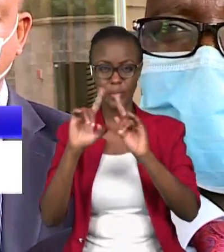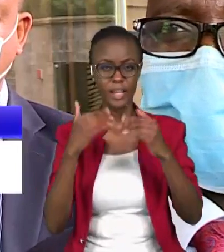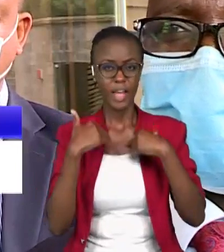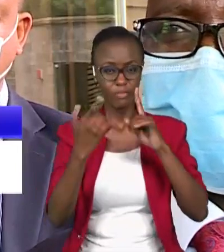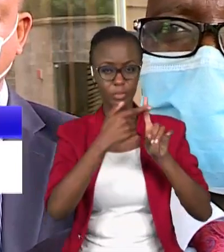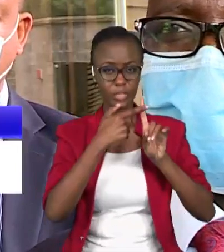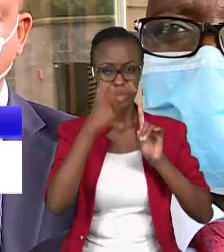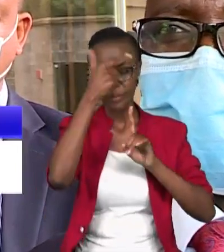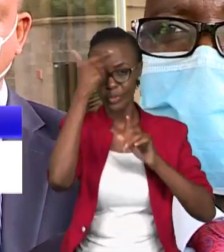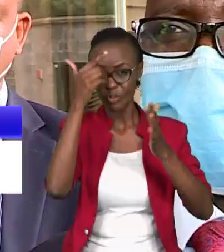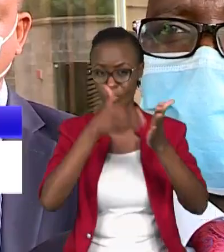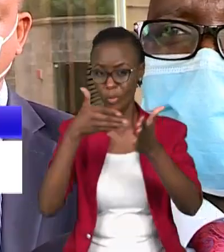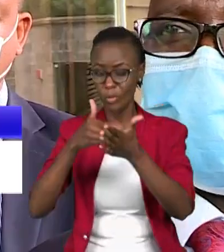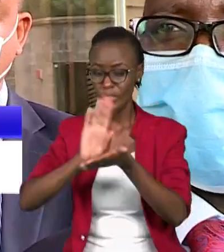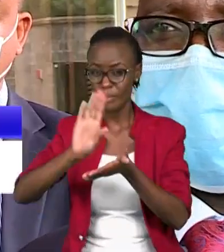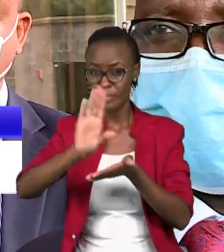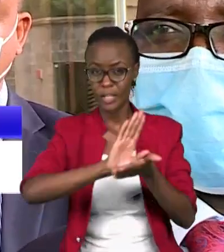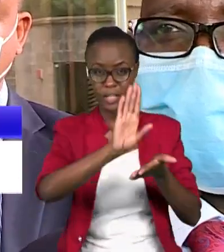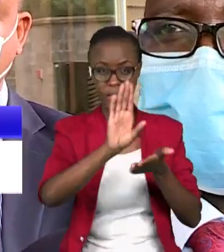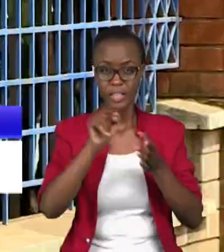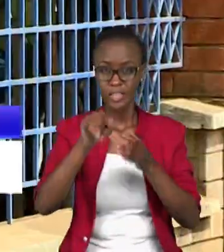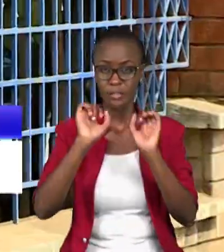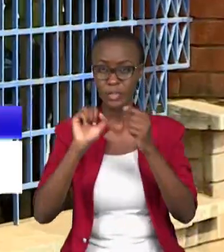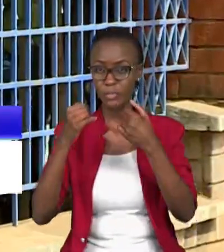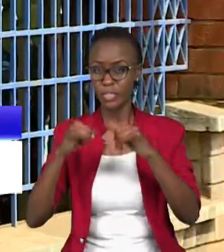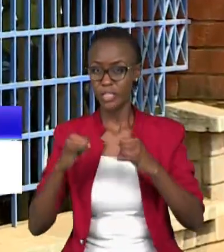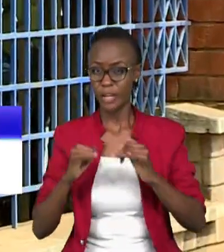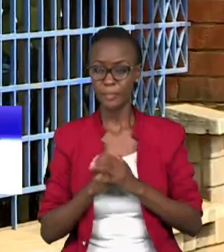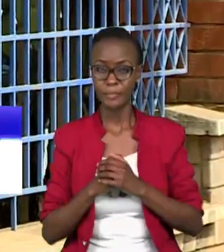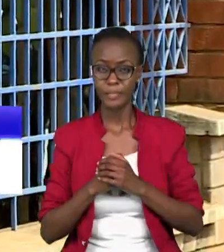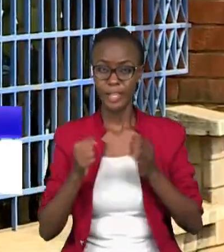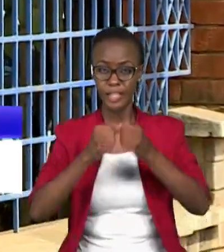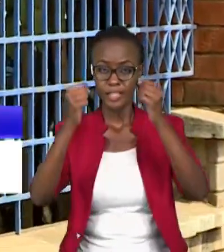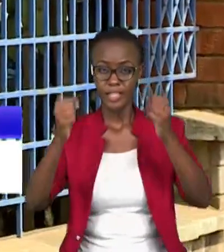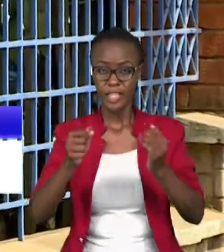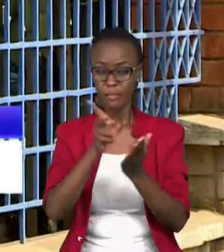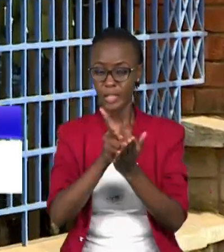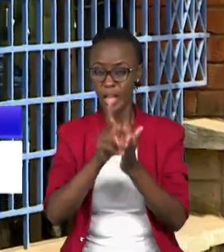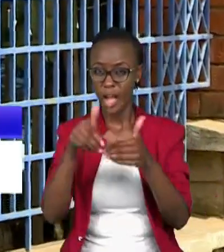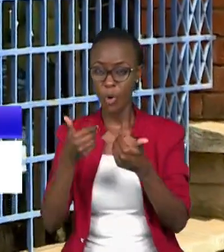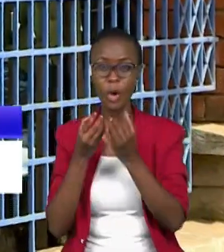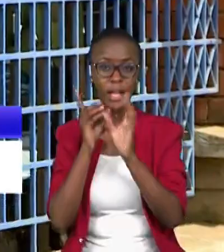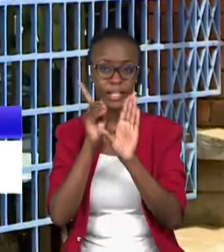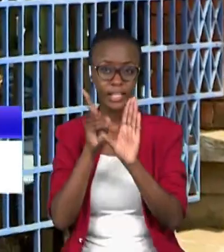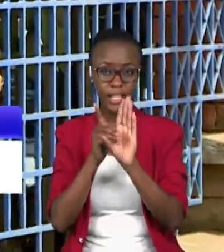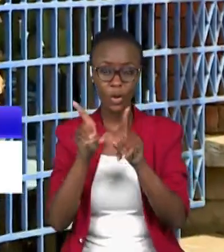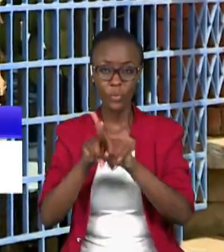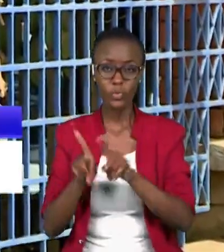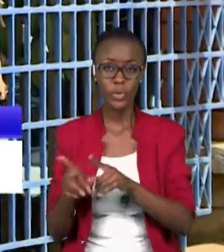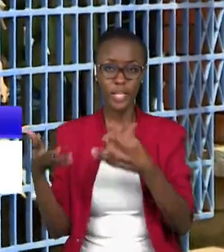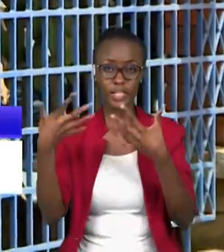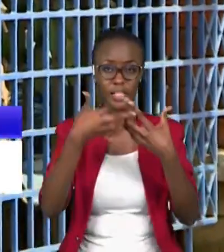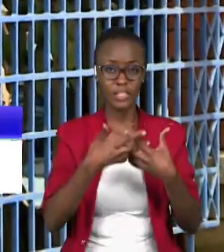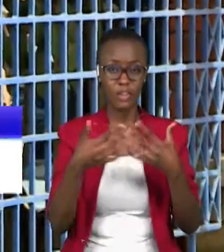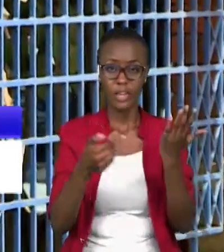of vaccines, it is something that we could also be able to explore. Systematic recording of screening data and integration of digital